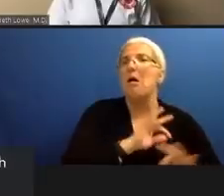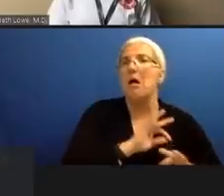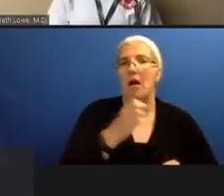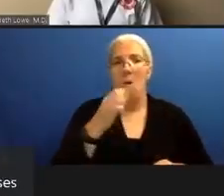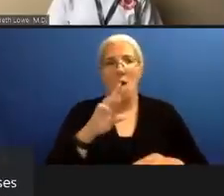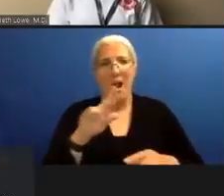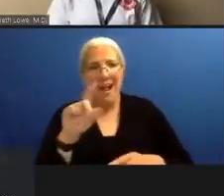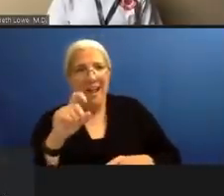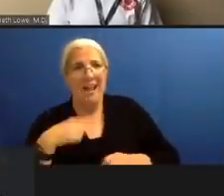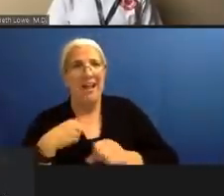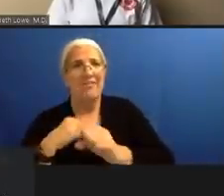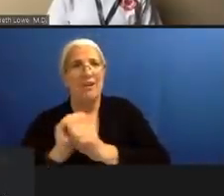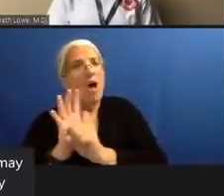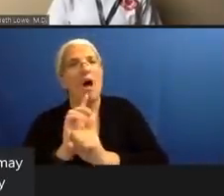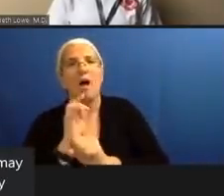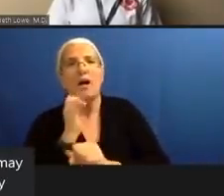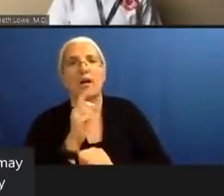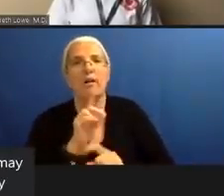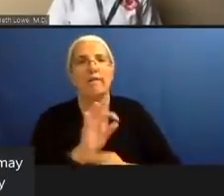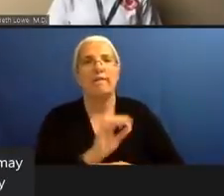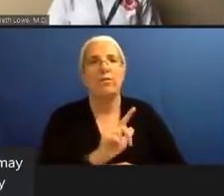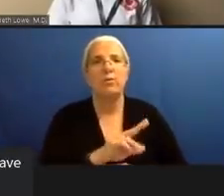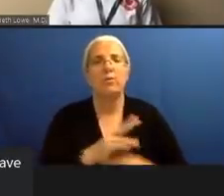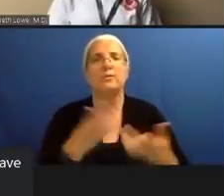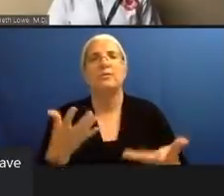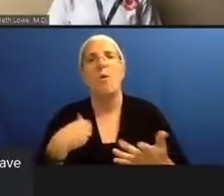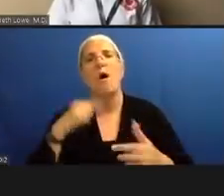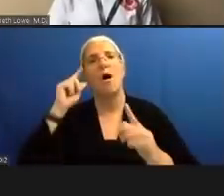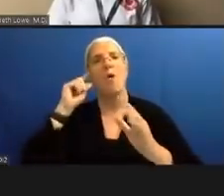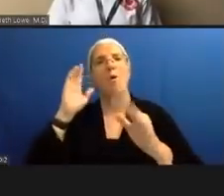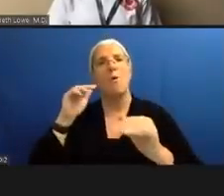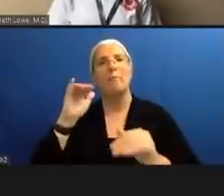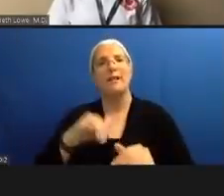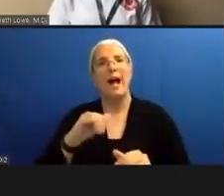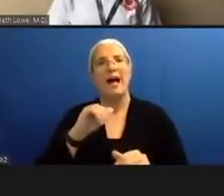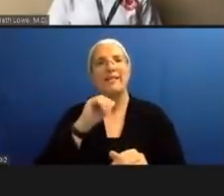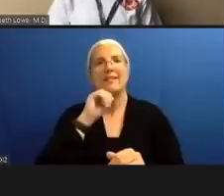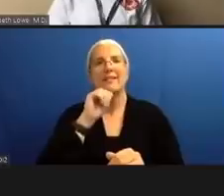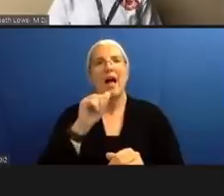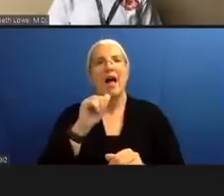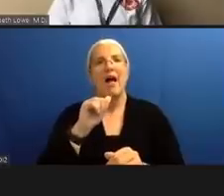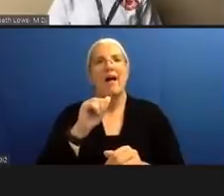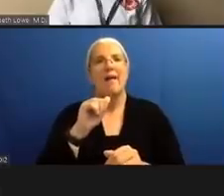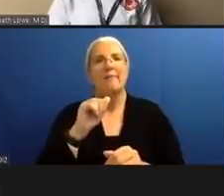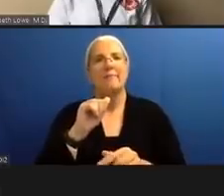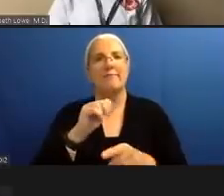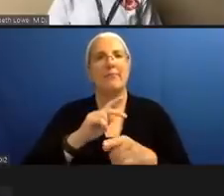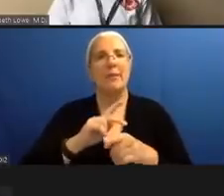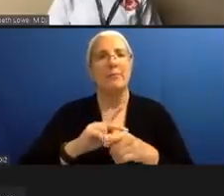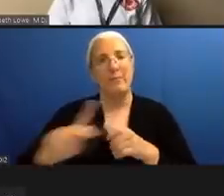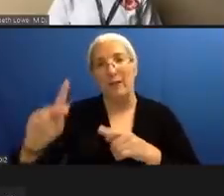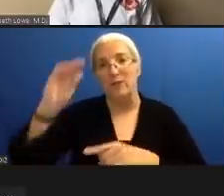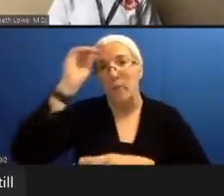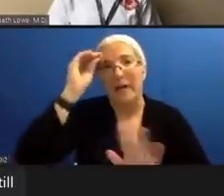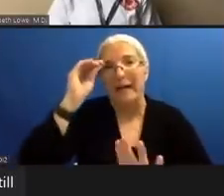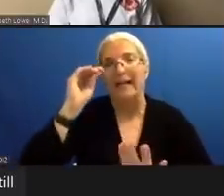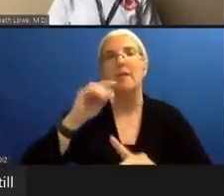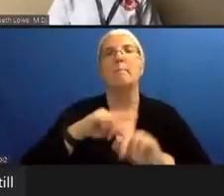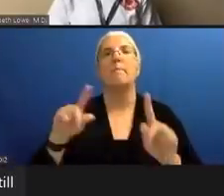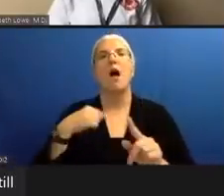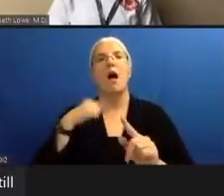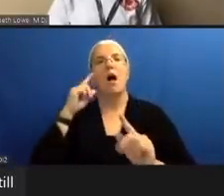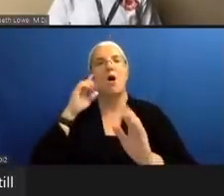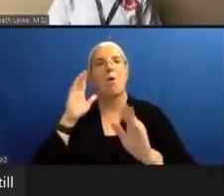hopeful, and this is my non-professional opinion, I'm still hopeful for a mild flu season due to our